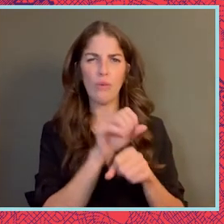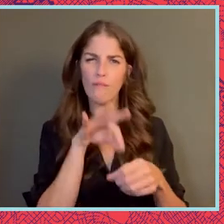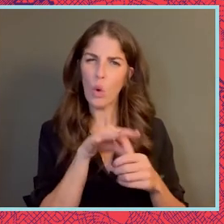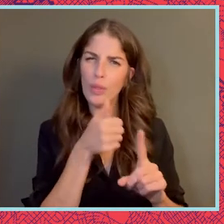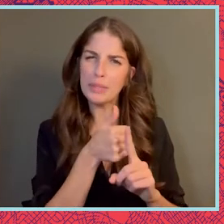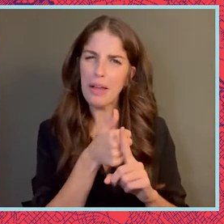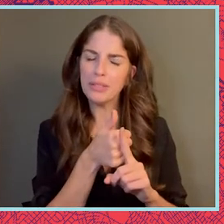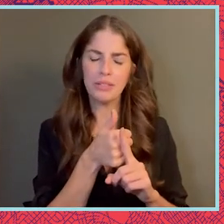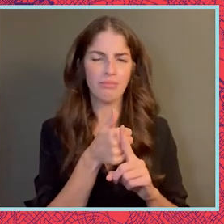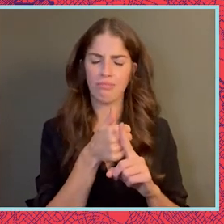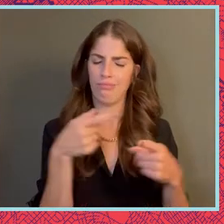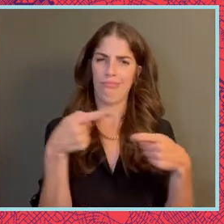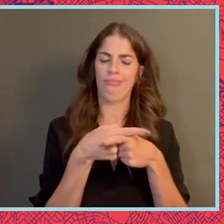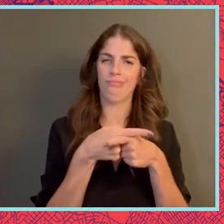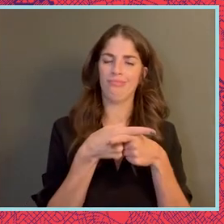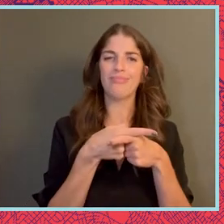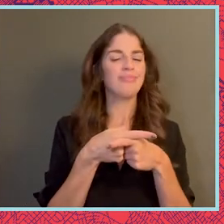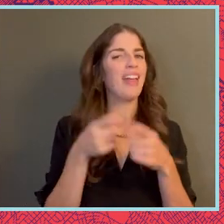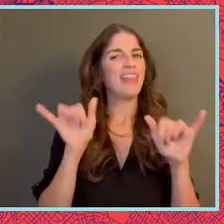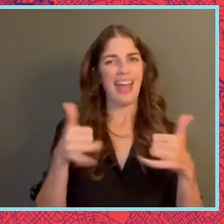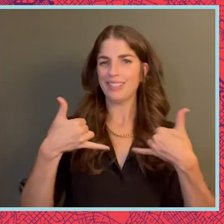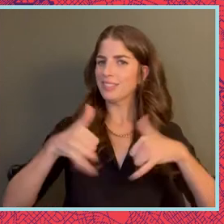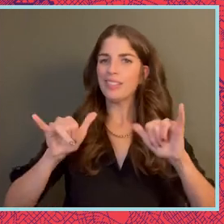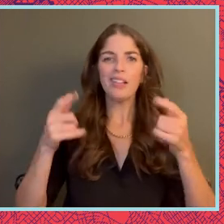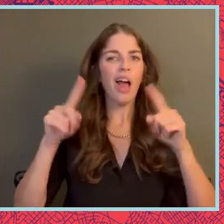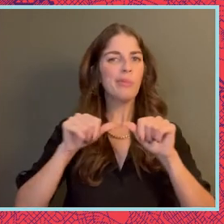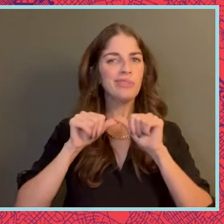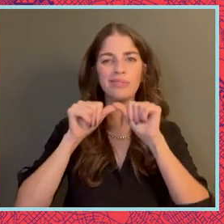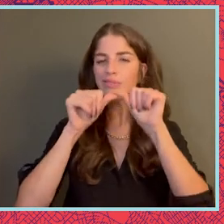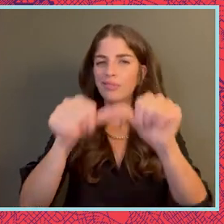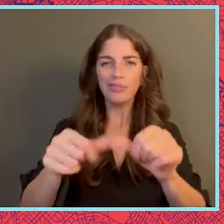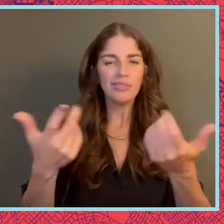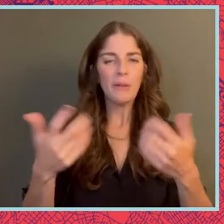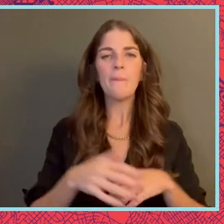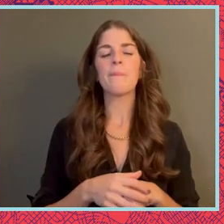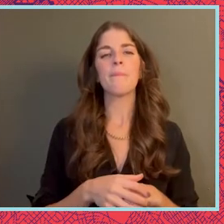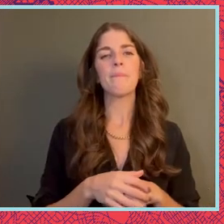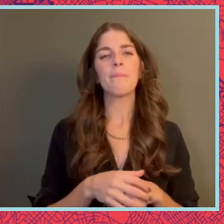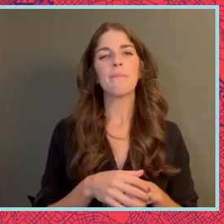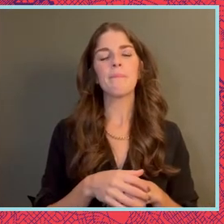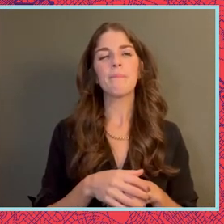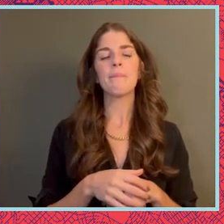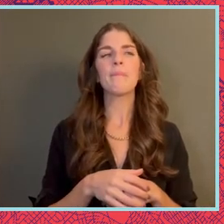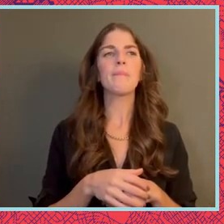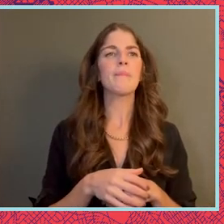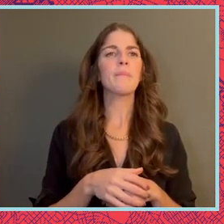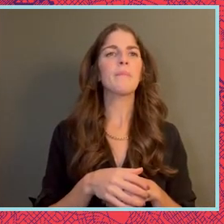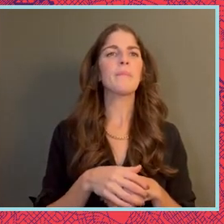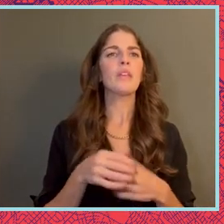cast ballots. And so that's still the mentality. We sort of are all confronted with this notion that the